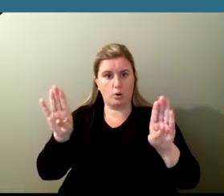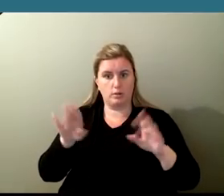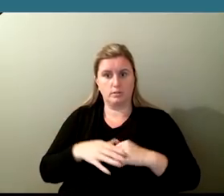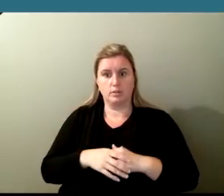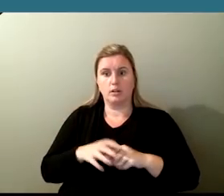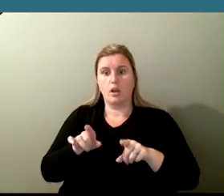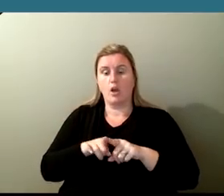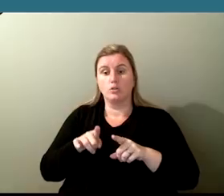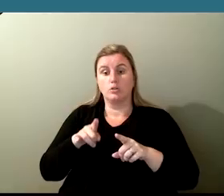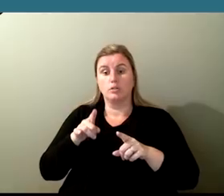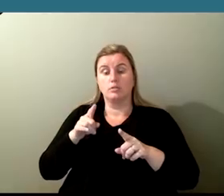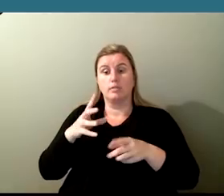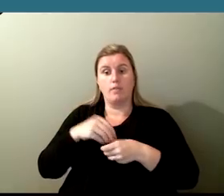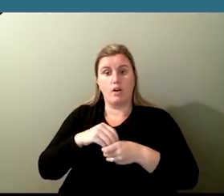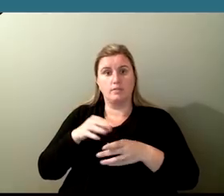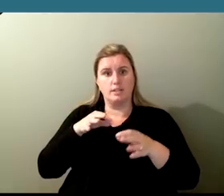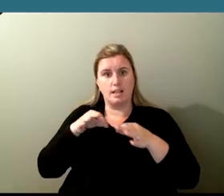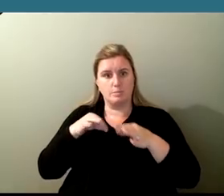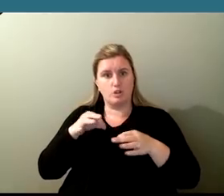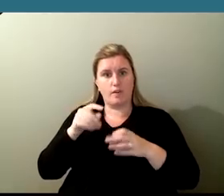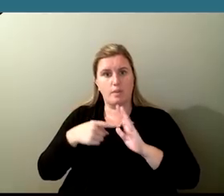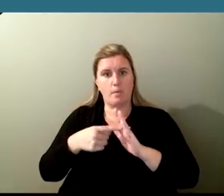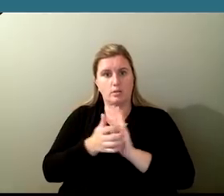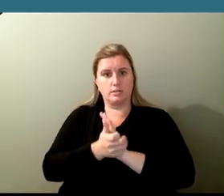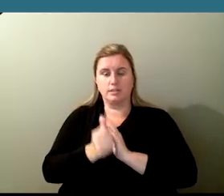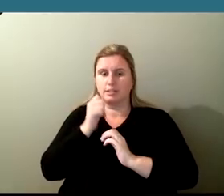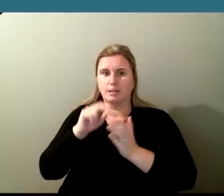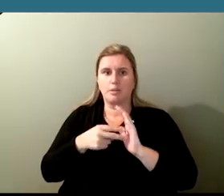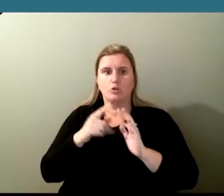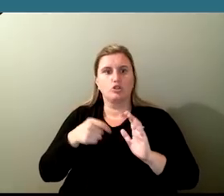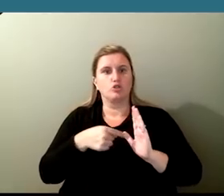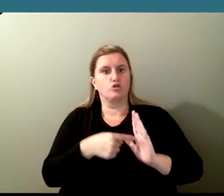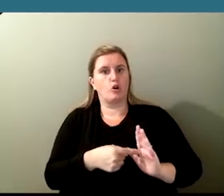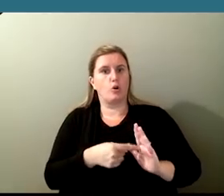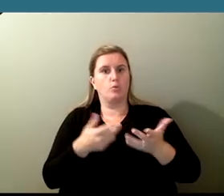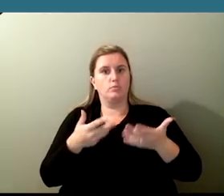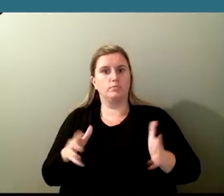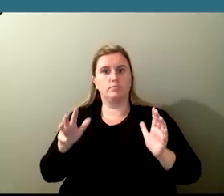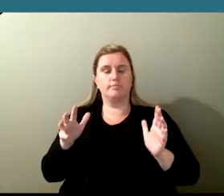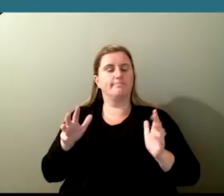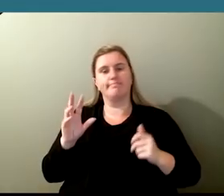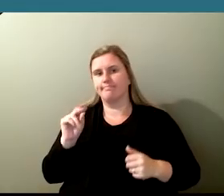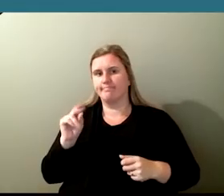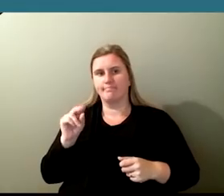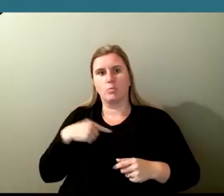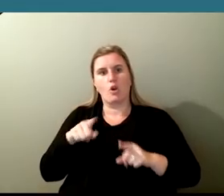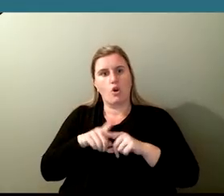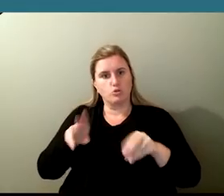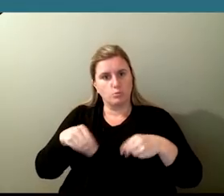involves explanations of the model skill. So it doesn't mean that you're just simply going to show the skill and not say anything. You also